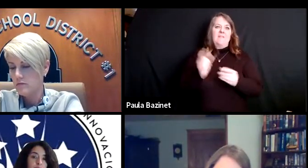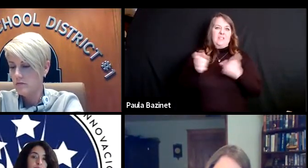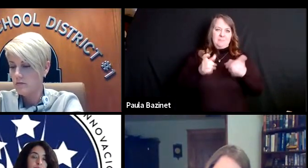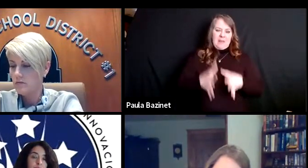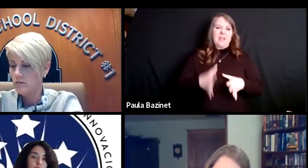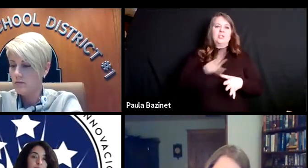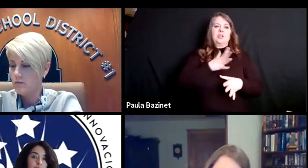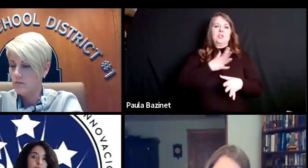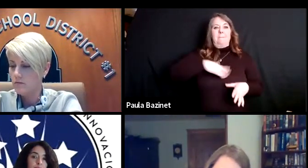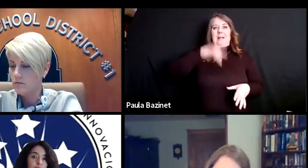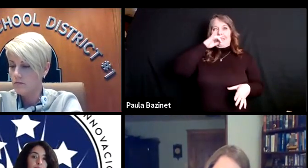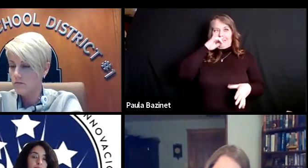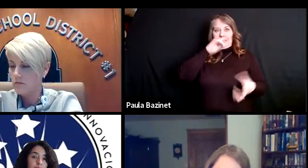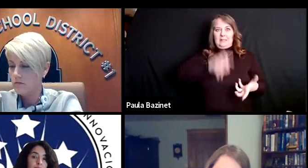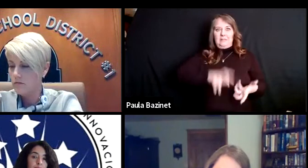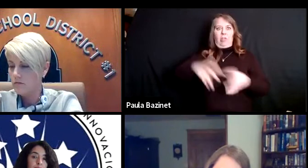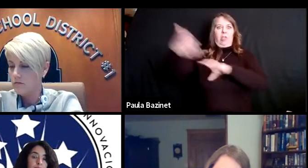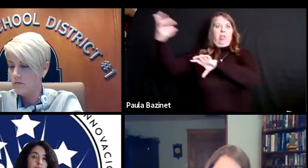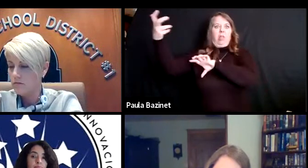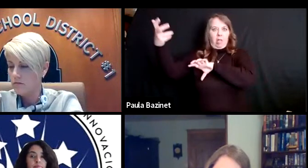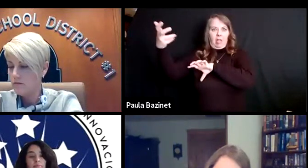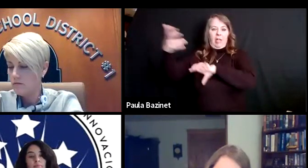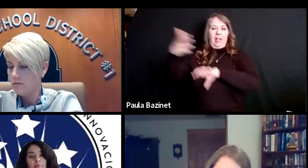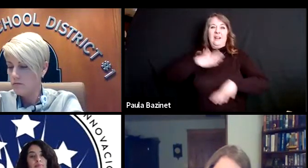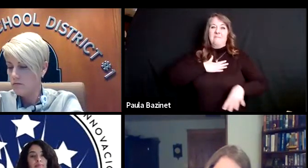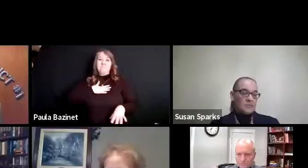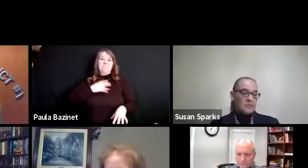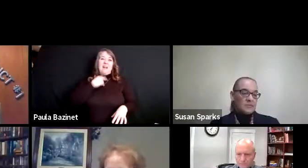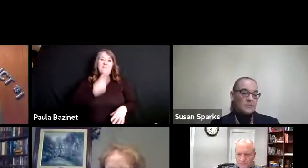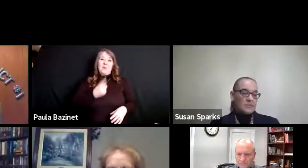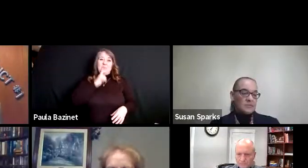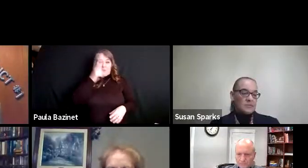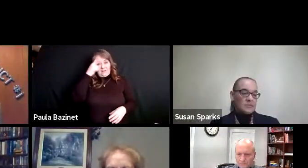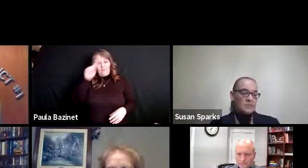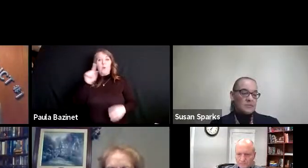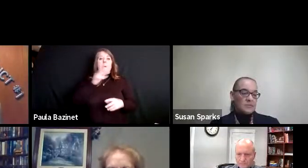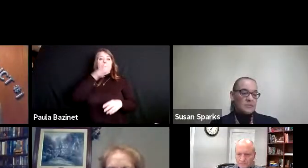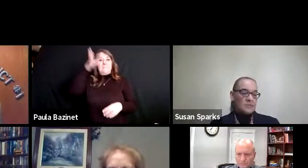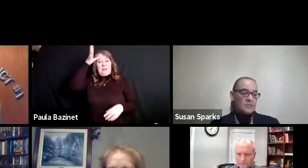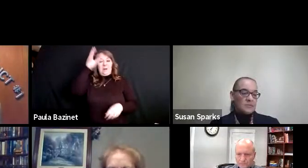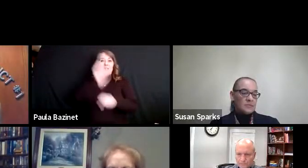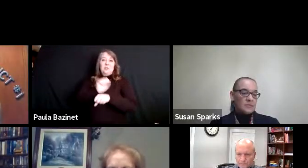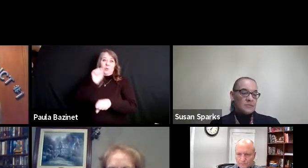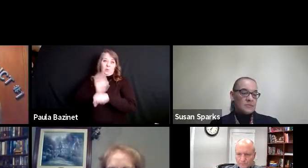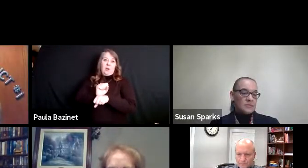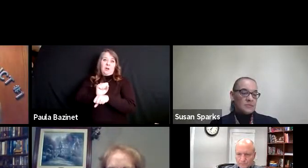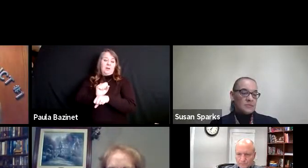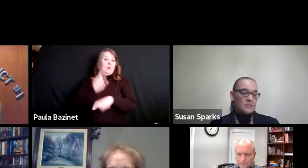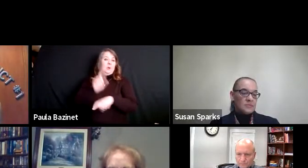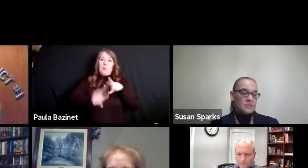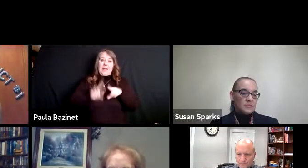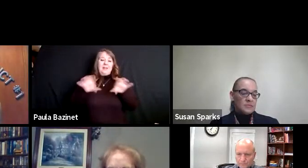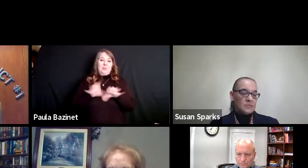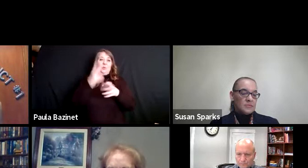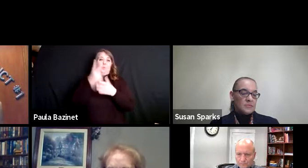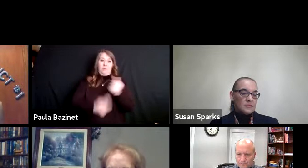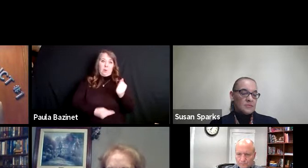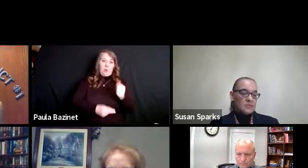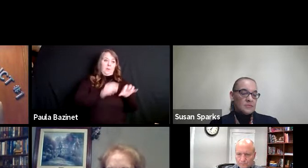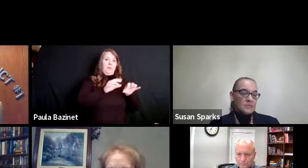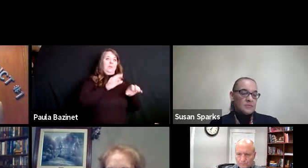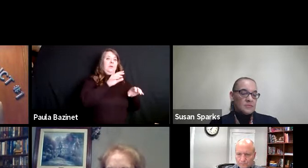thrown into this mess. And so my voice is really for those working parents who can't do both in